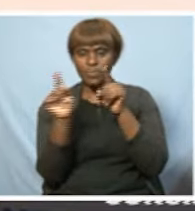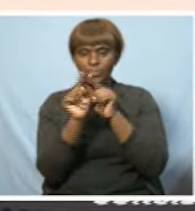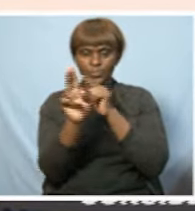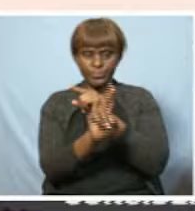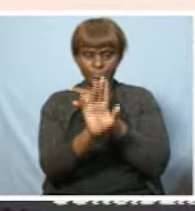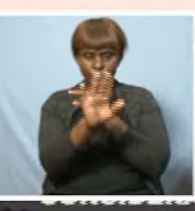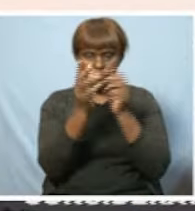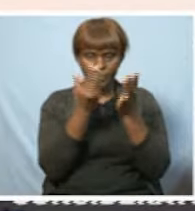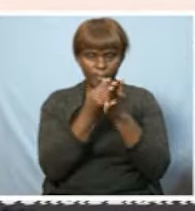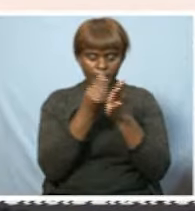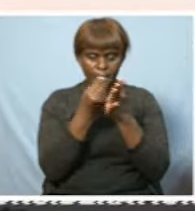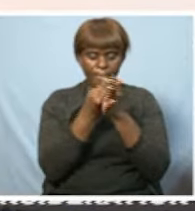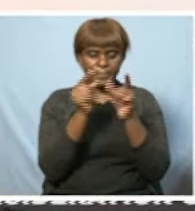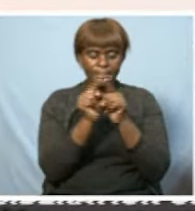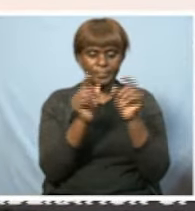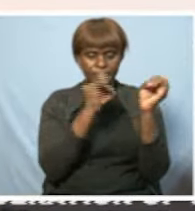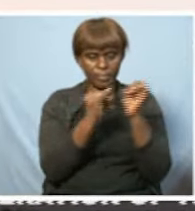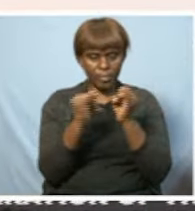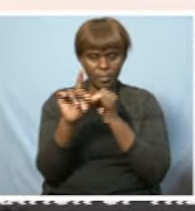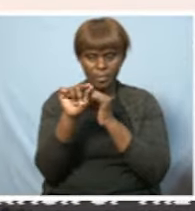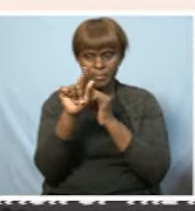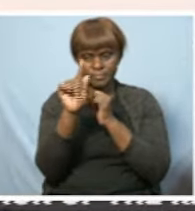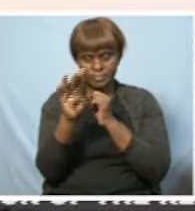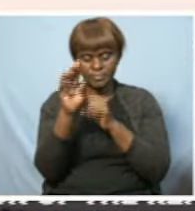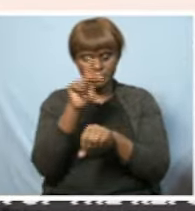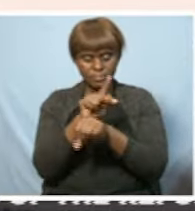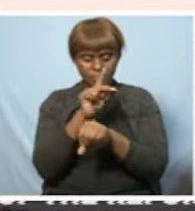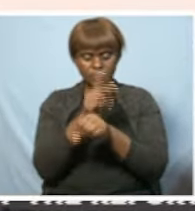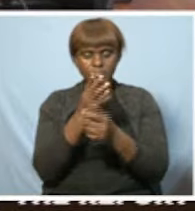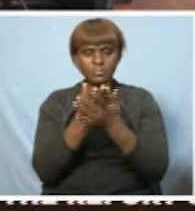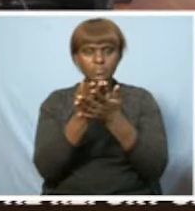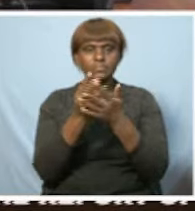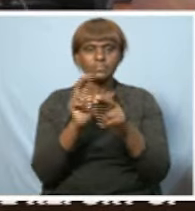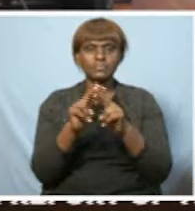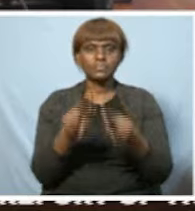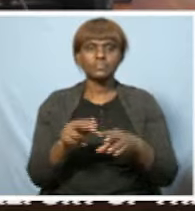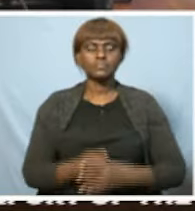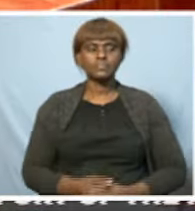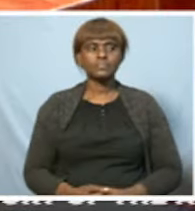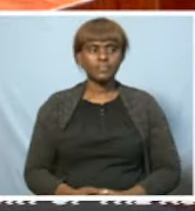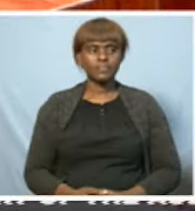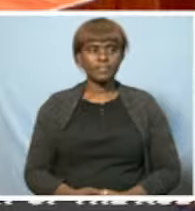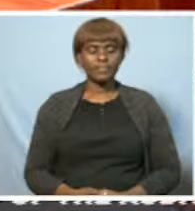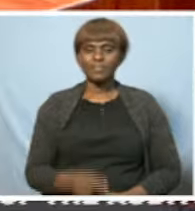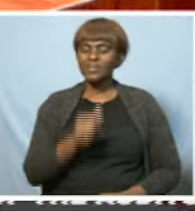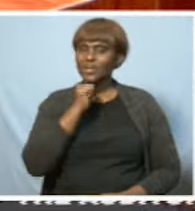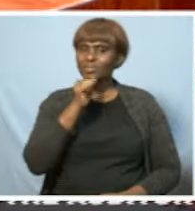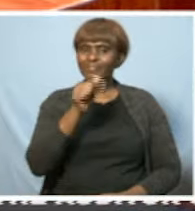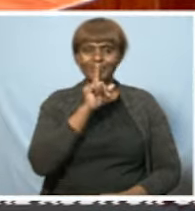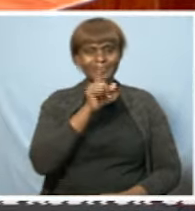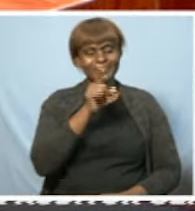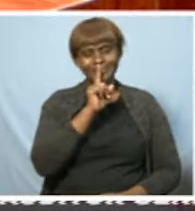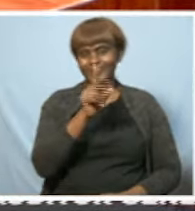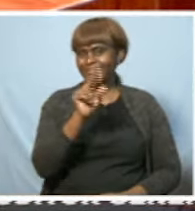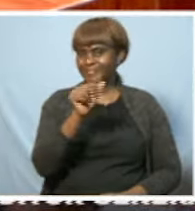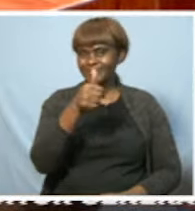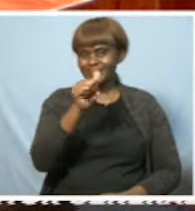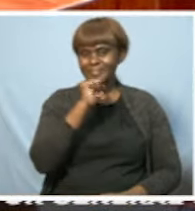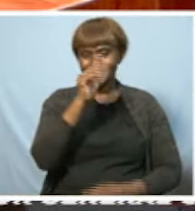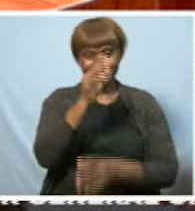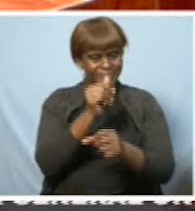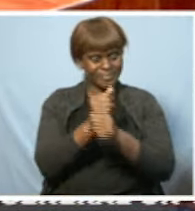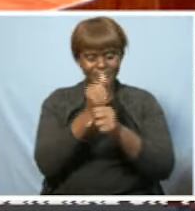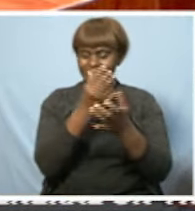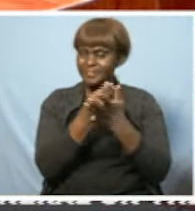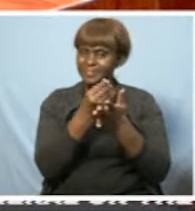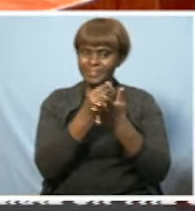funds to also implement 2024 projects. I submit, Chair. So it is not true that you didn't receive